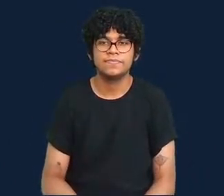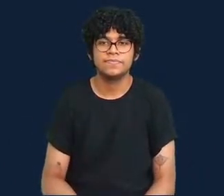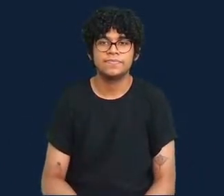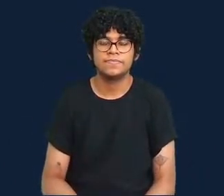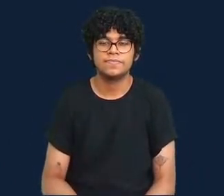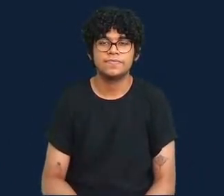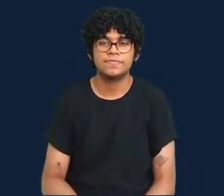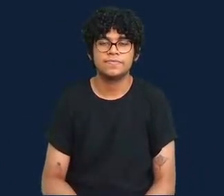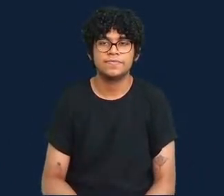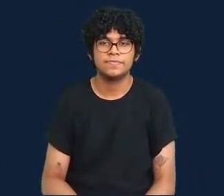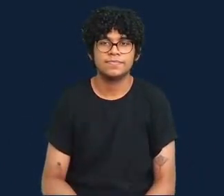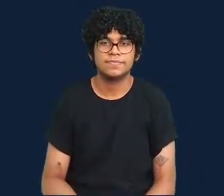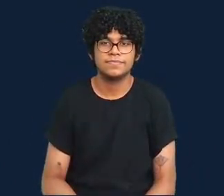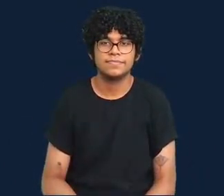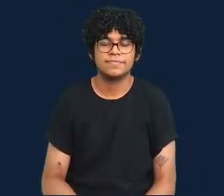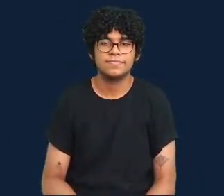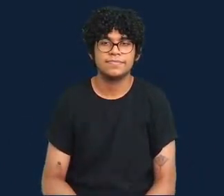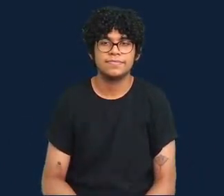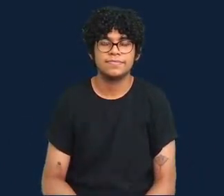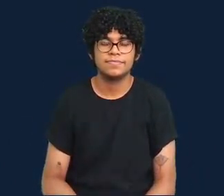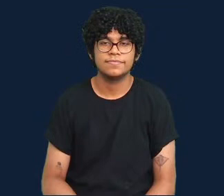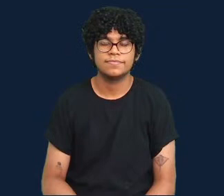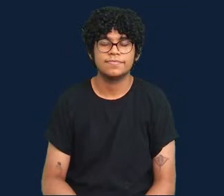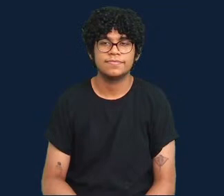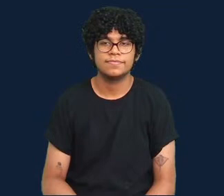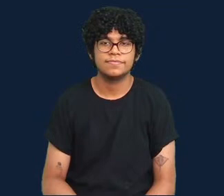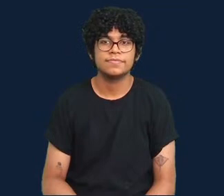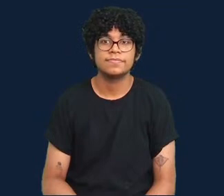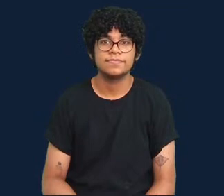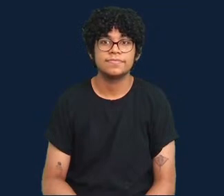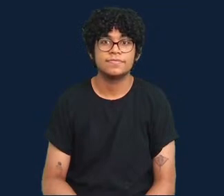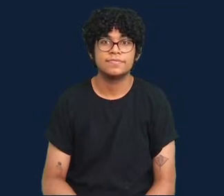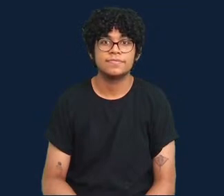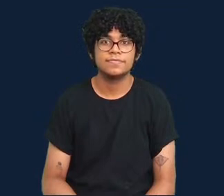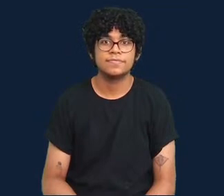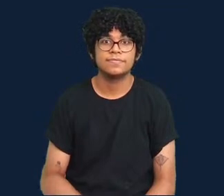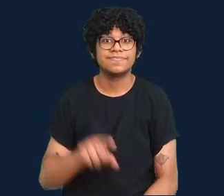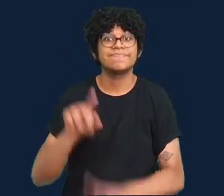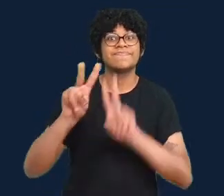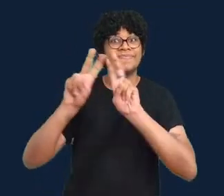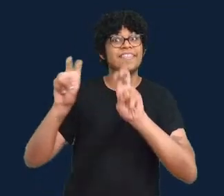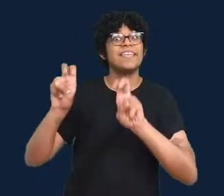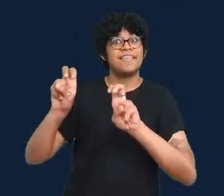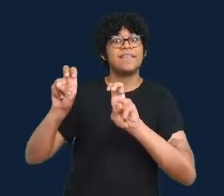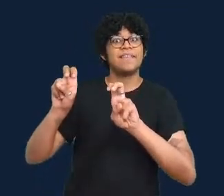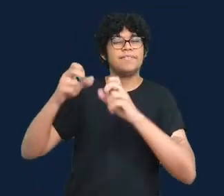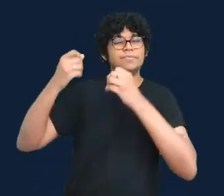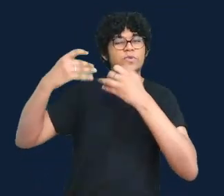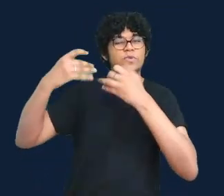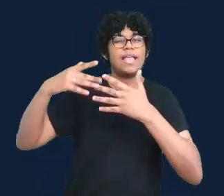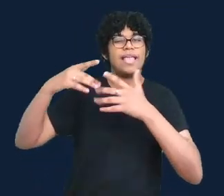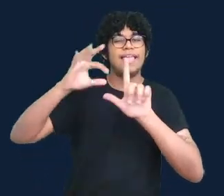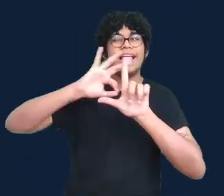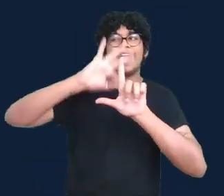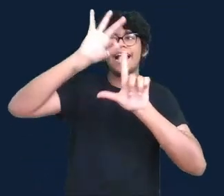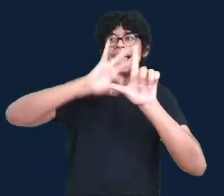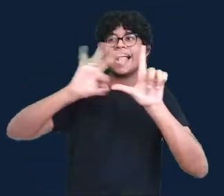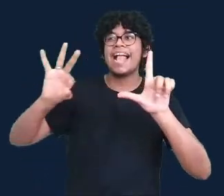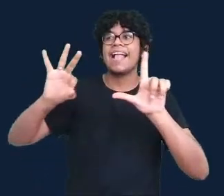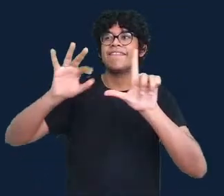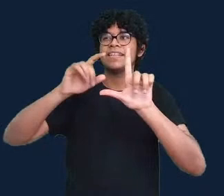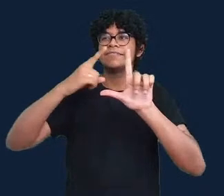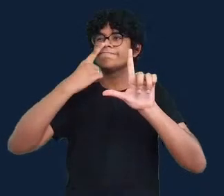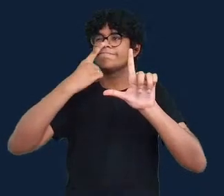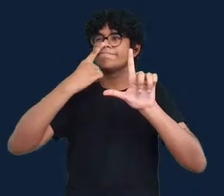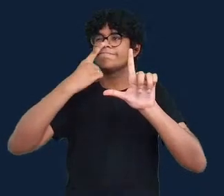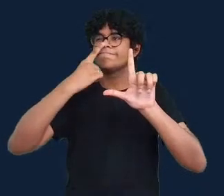graphs that you mentioned also. We have another question from the audience. Cristiano, we